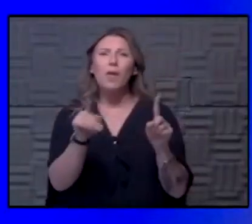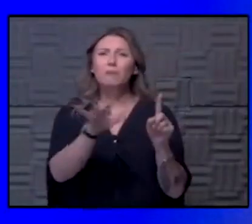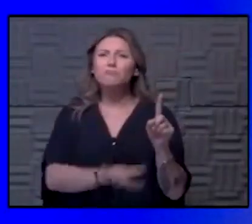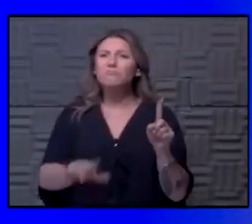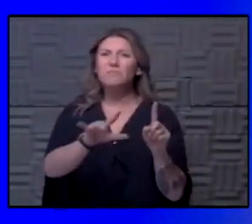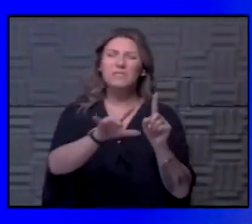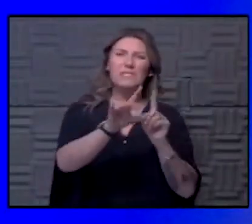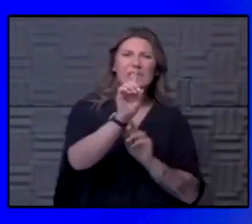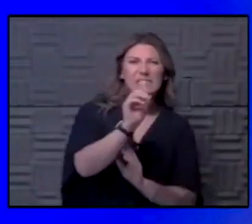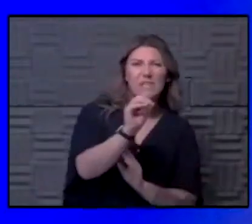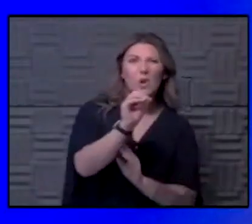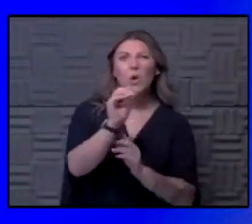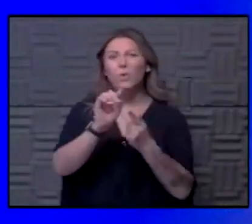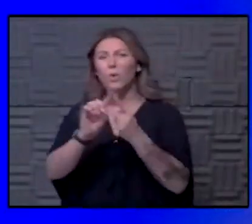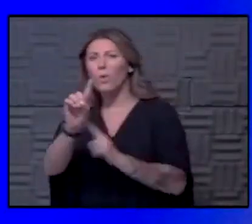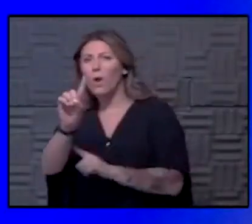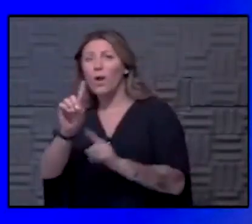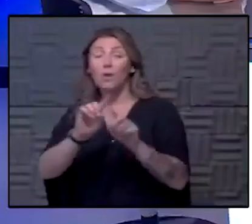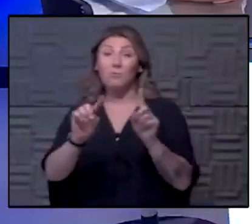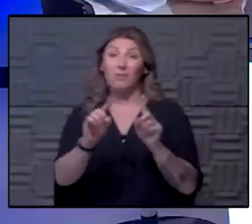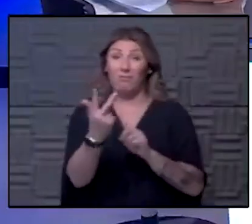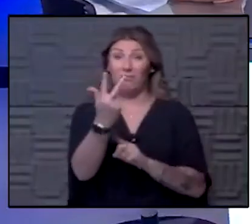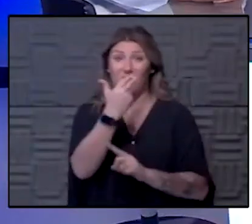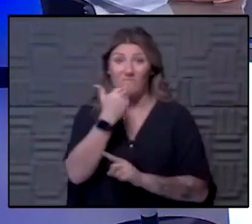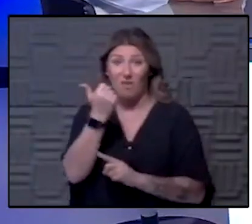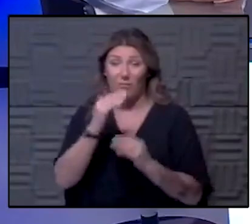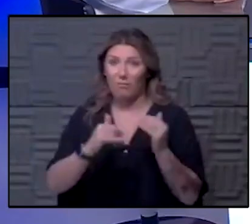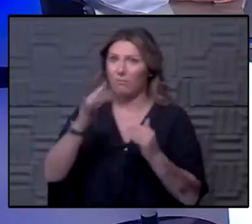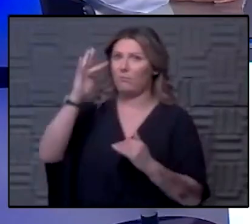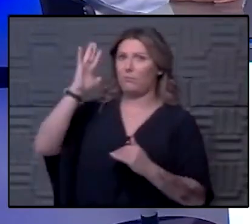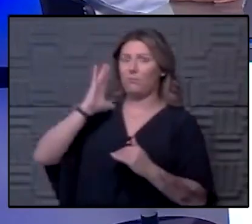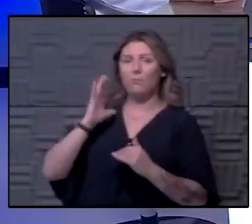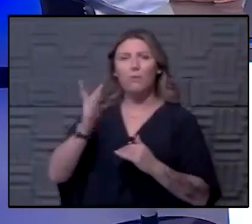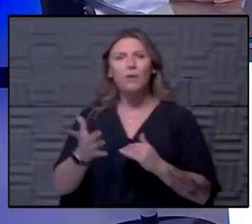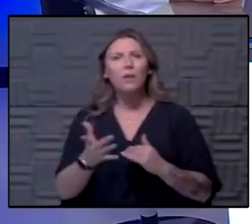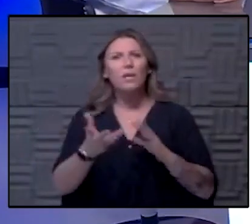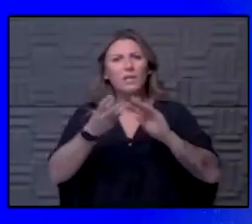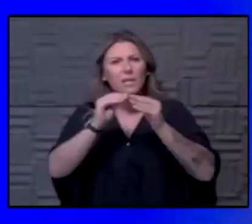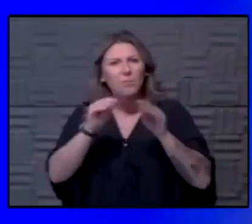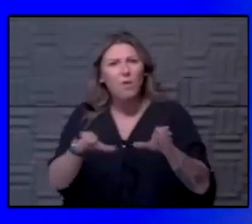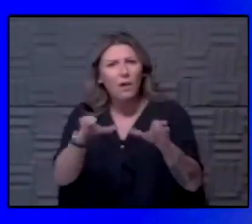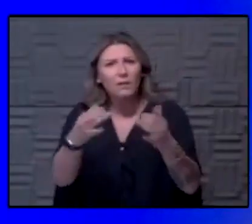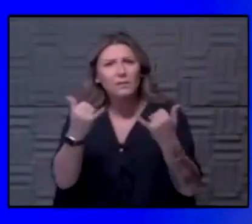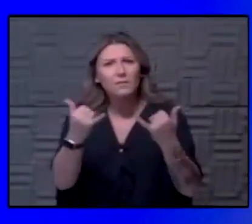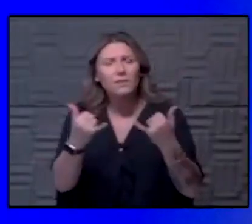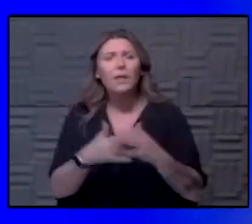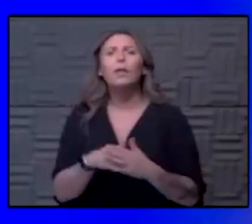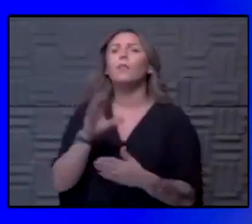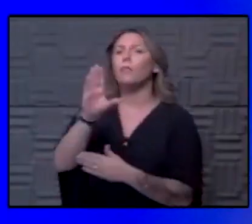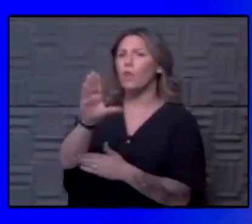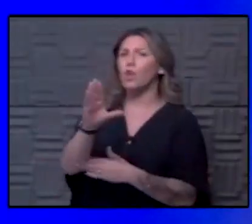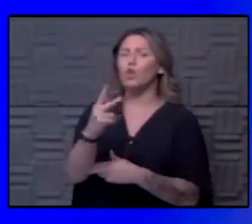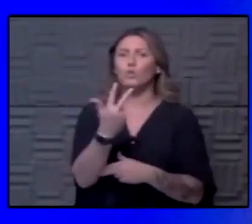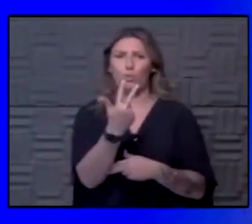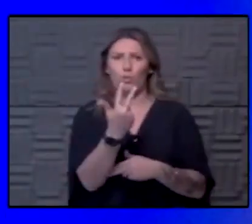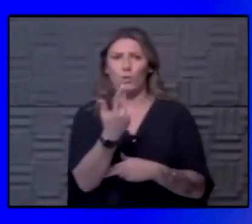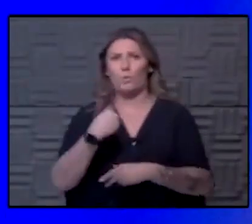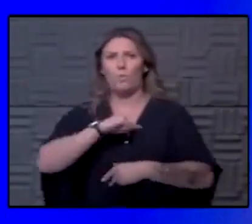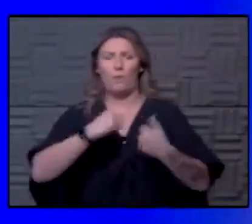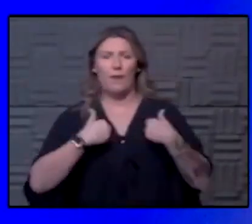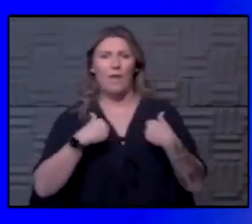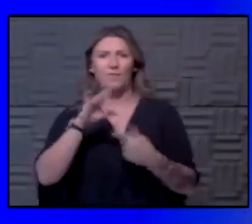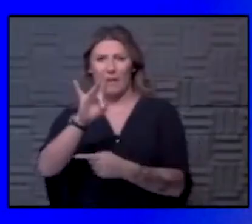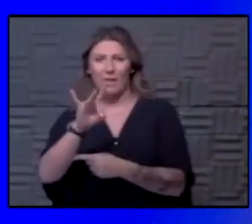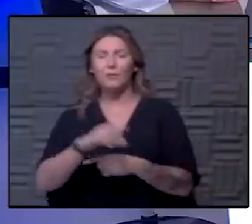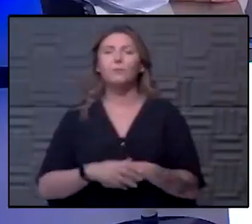active, 0-1. Well, but still 3 is better than where things were. And what was the number of active today? Their number of active was 3. We have 8.